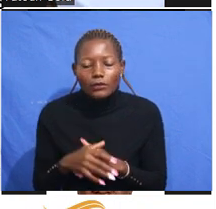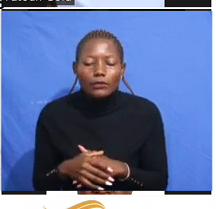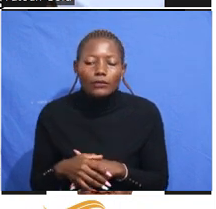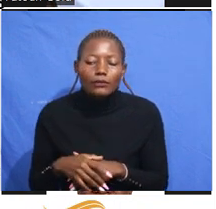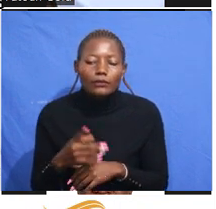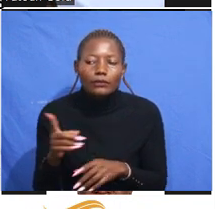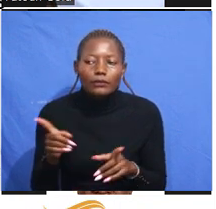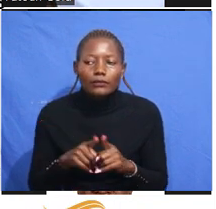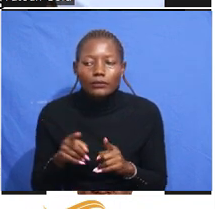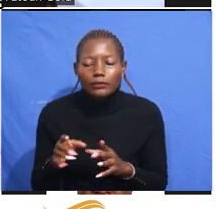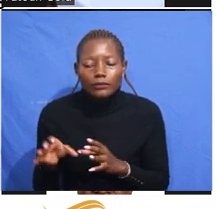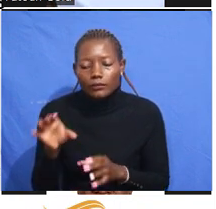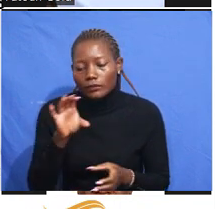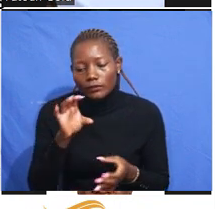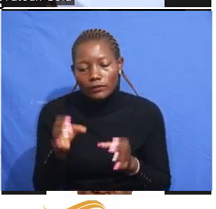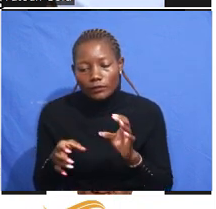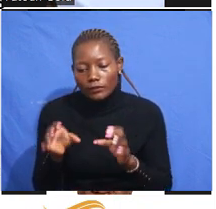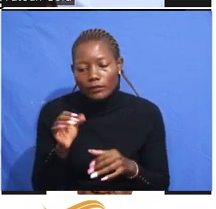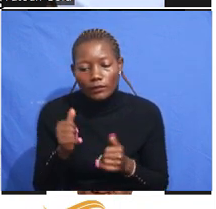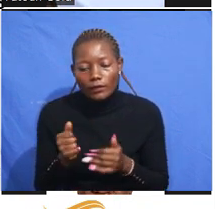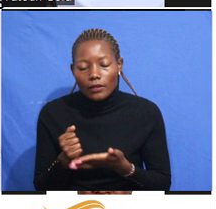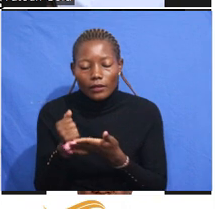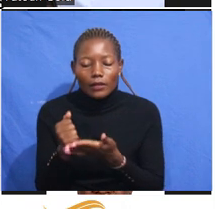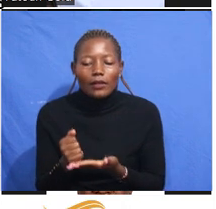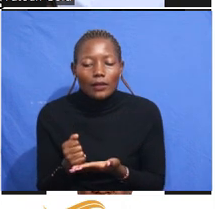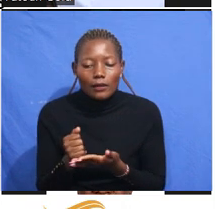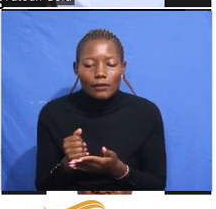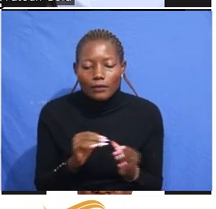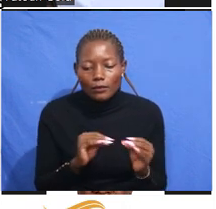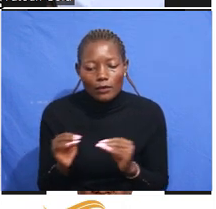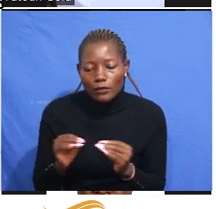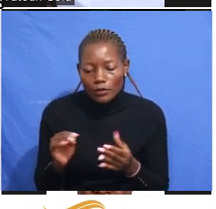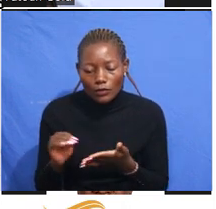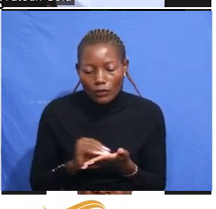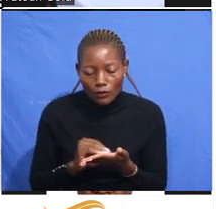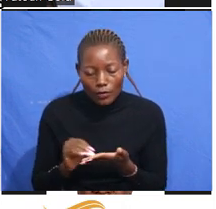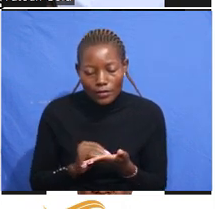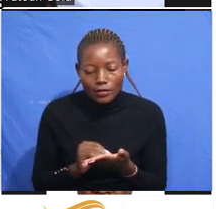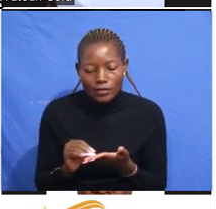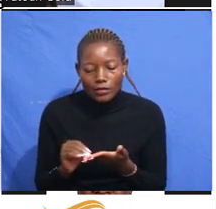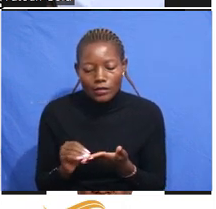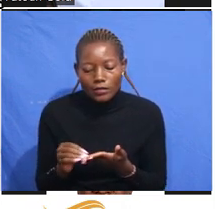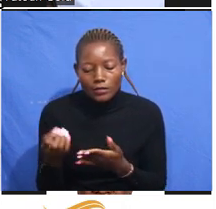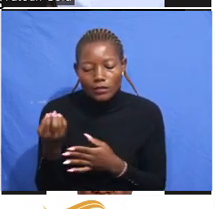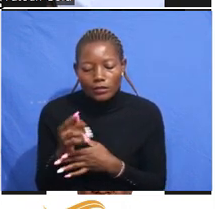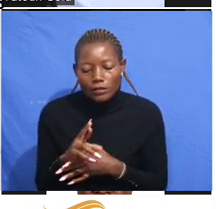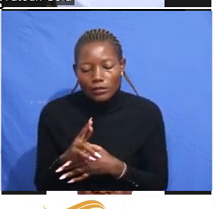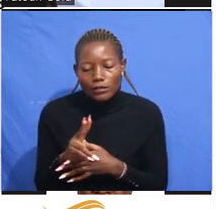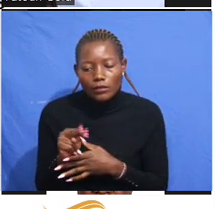are chemicals that now transmit messages across either the synapse or the